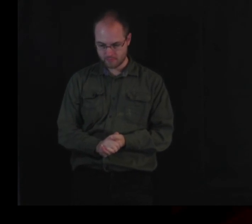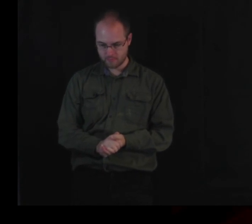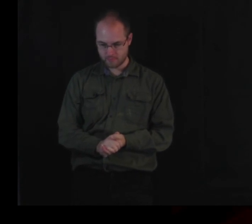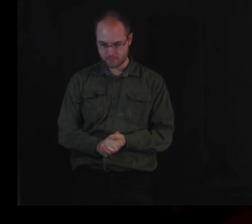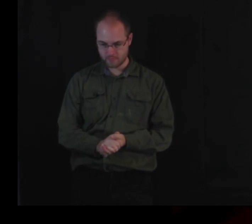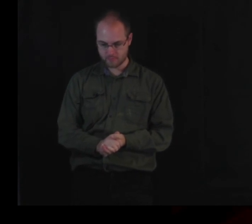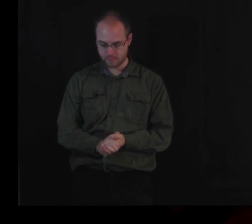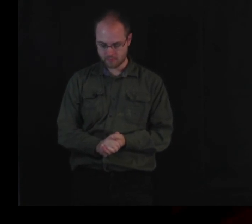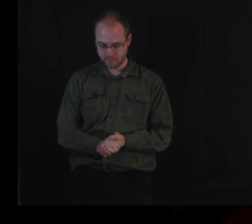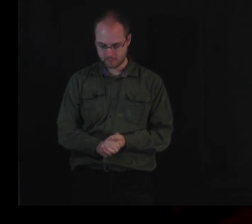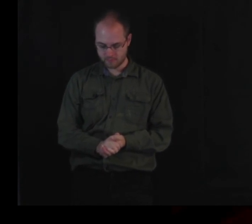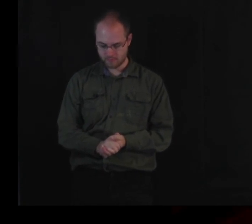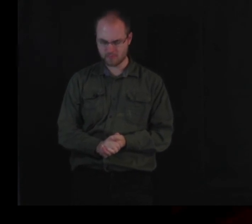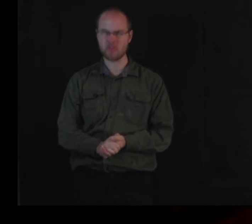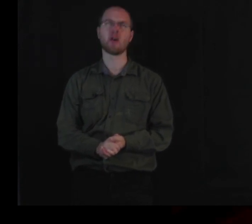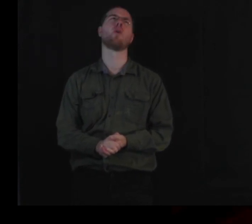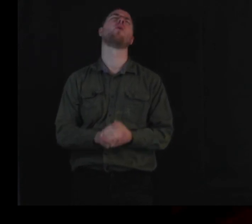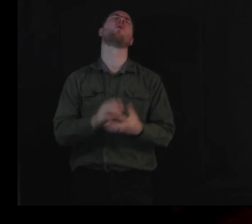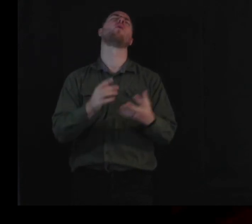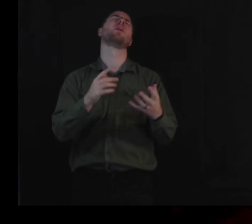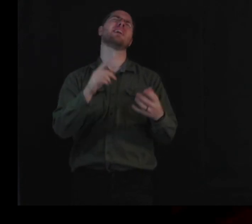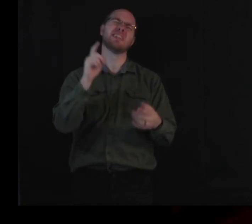She deserved so much better.